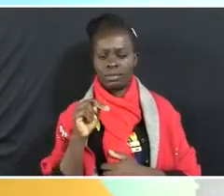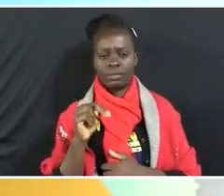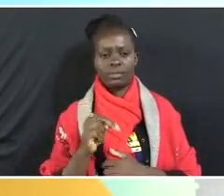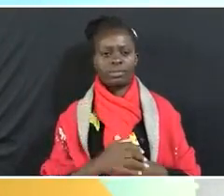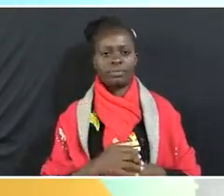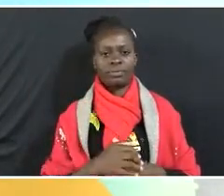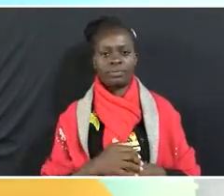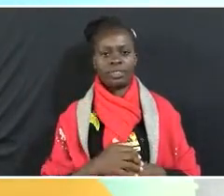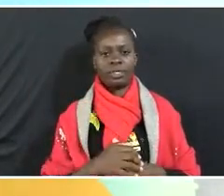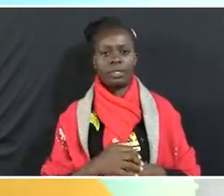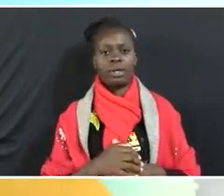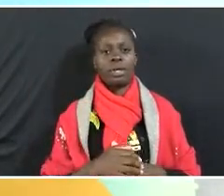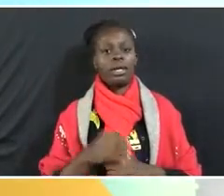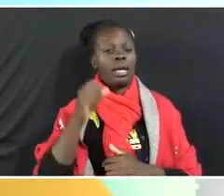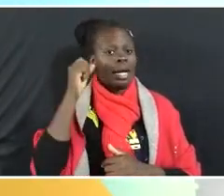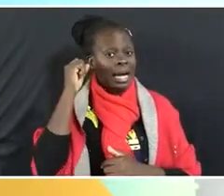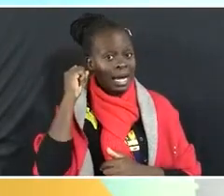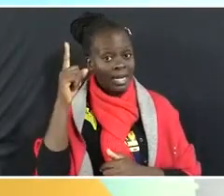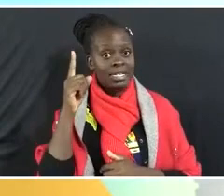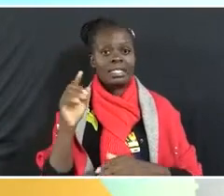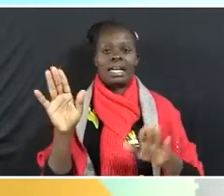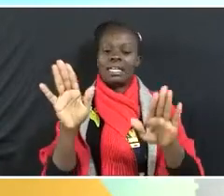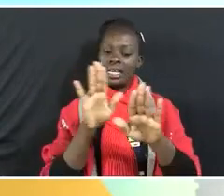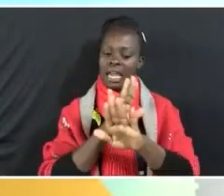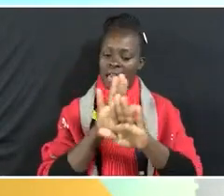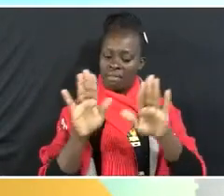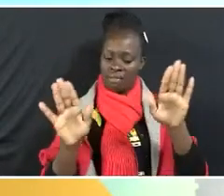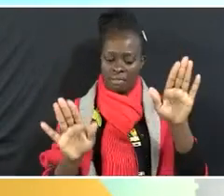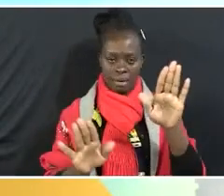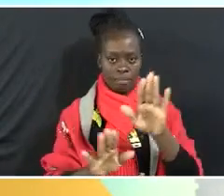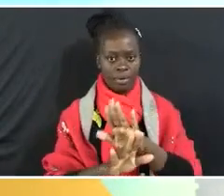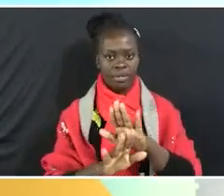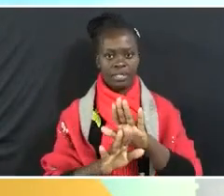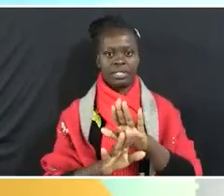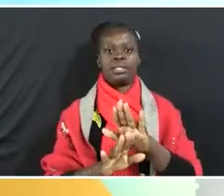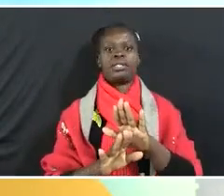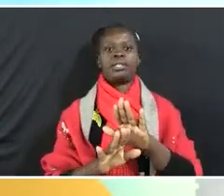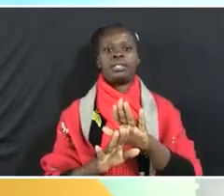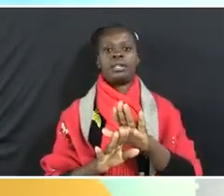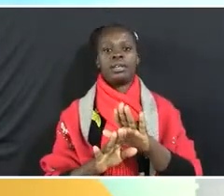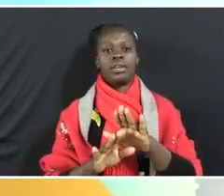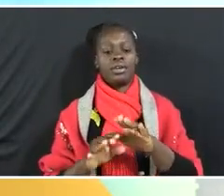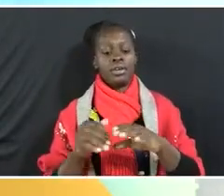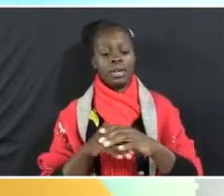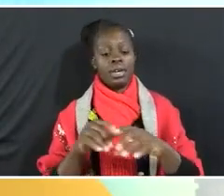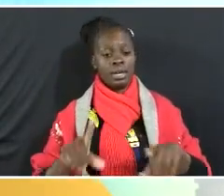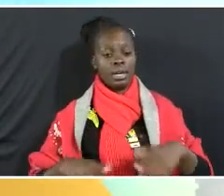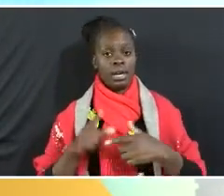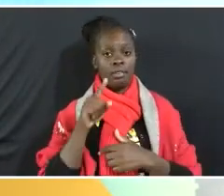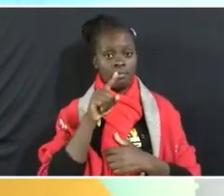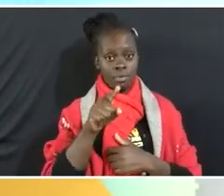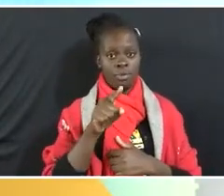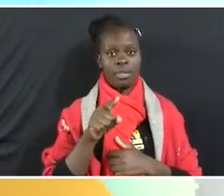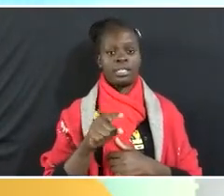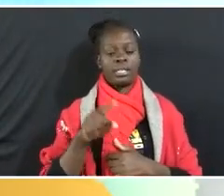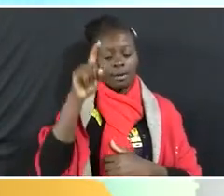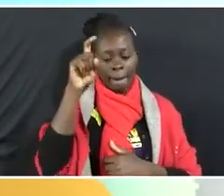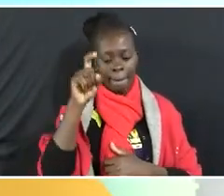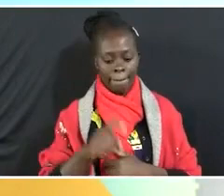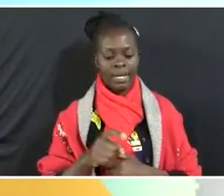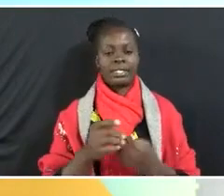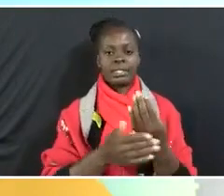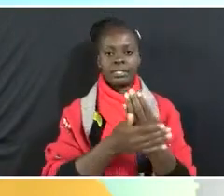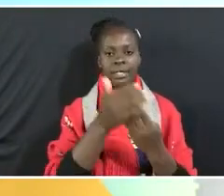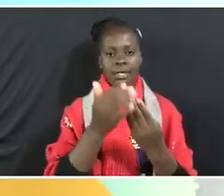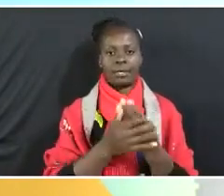that everyone who is around you has been brought for you to handle with care. If you have people in your